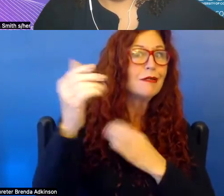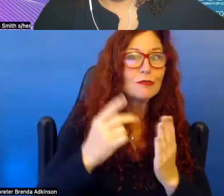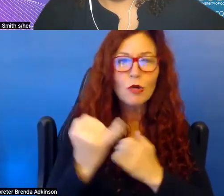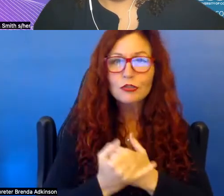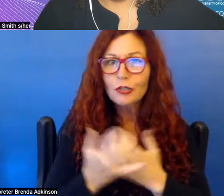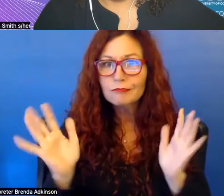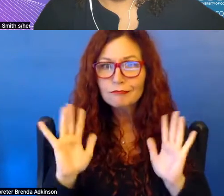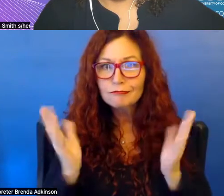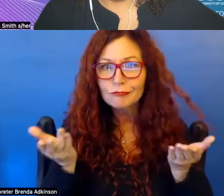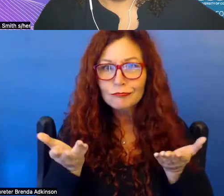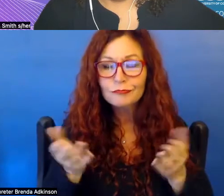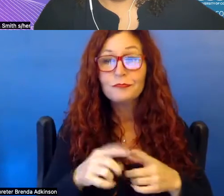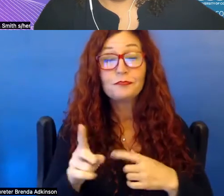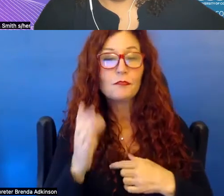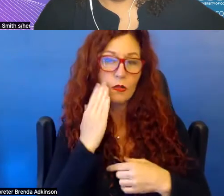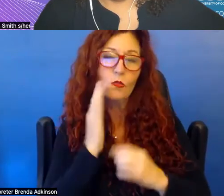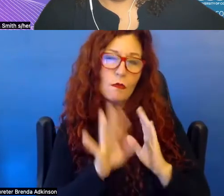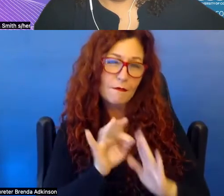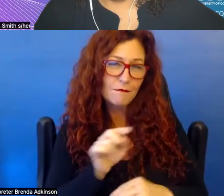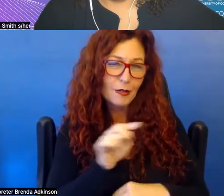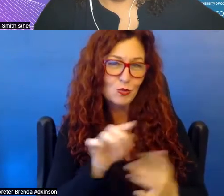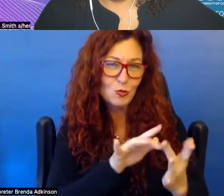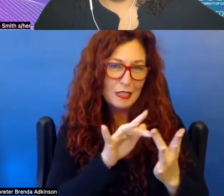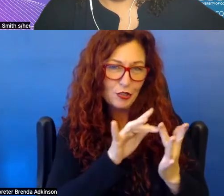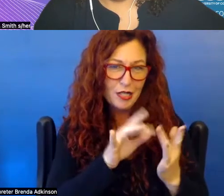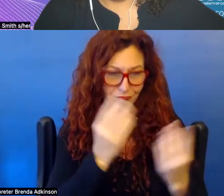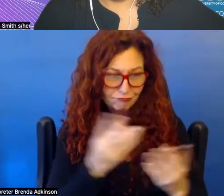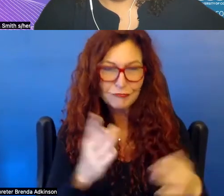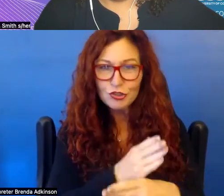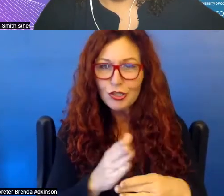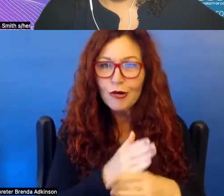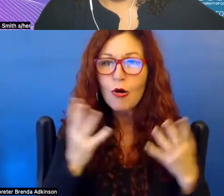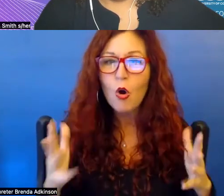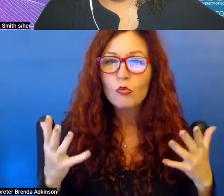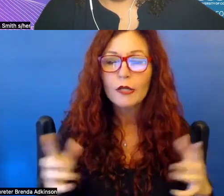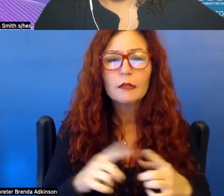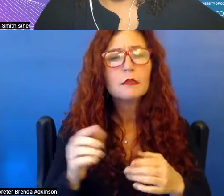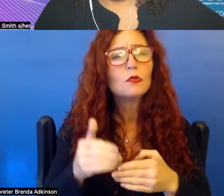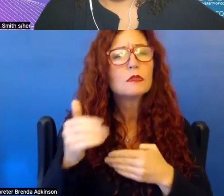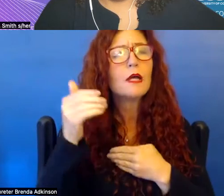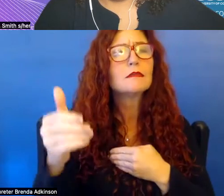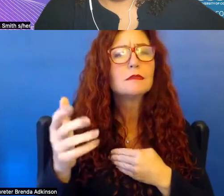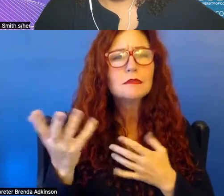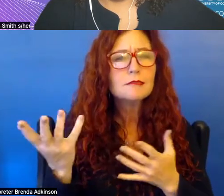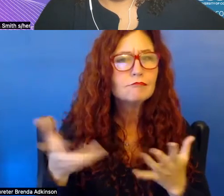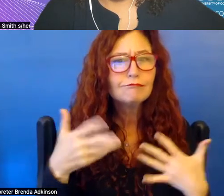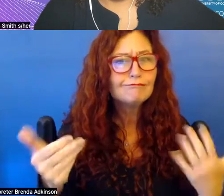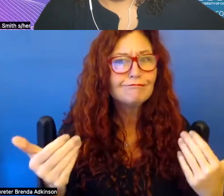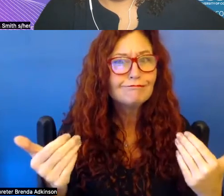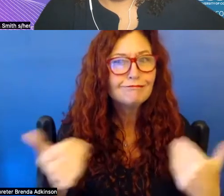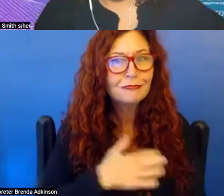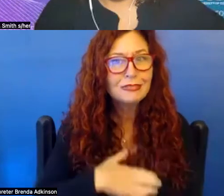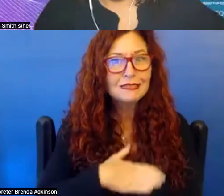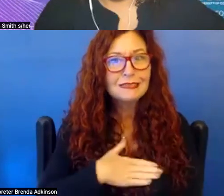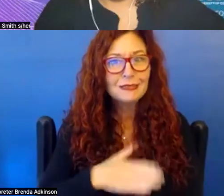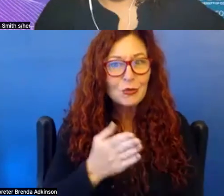can find you on the internet, but if there's other things that we can be aware of that we can provide support towards, if you would love to share that with us.